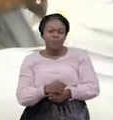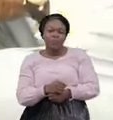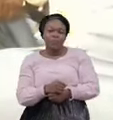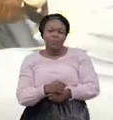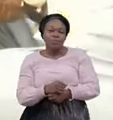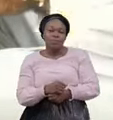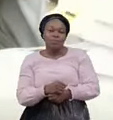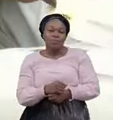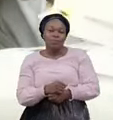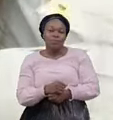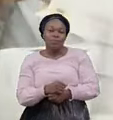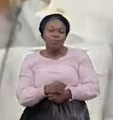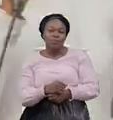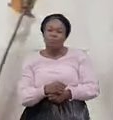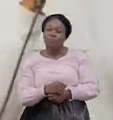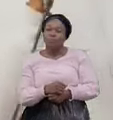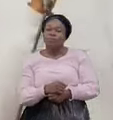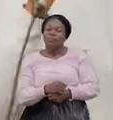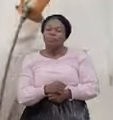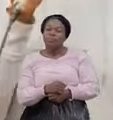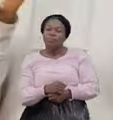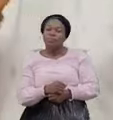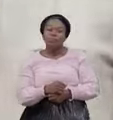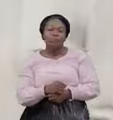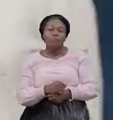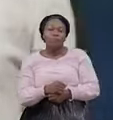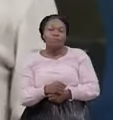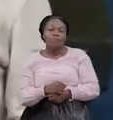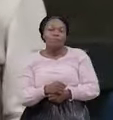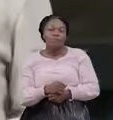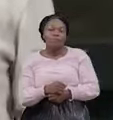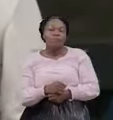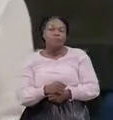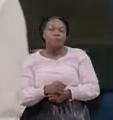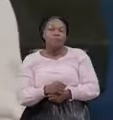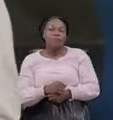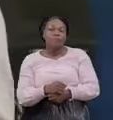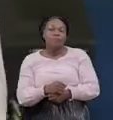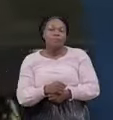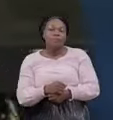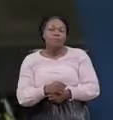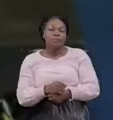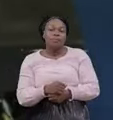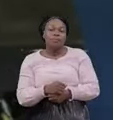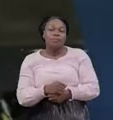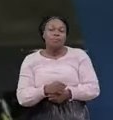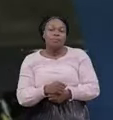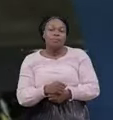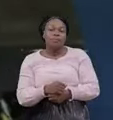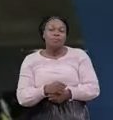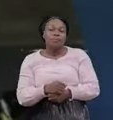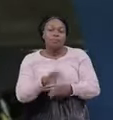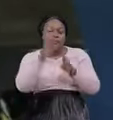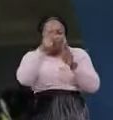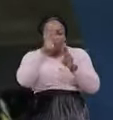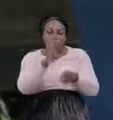I'm a beacon of modesty and civility, setting examples for others to follow, respecting and